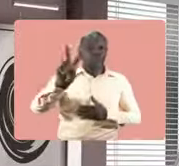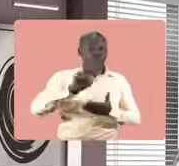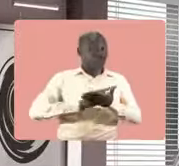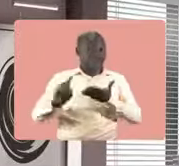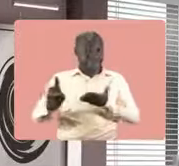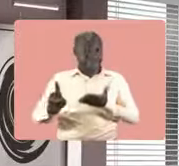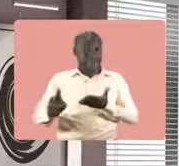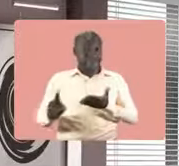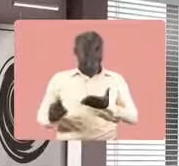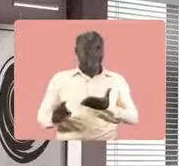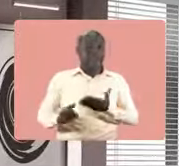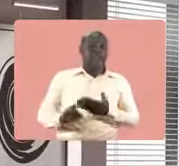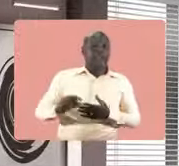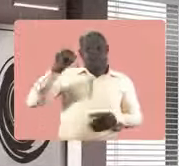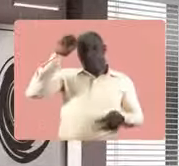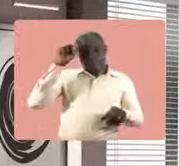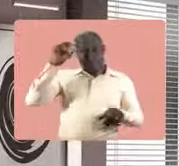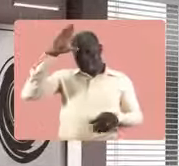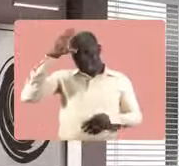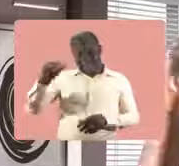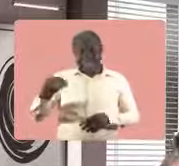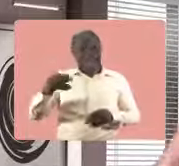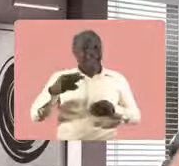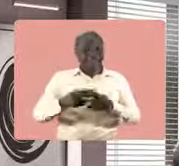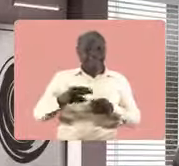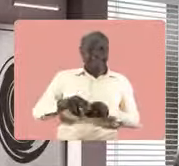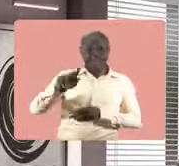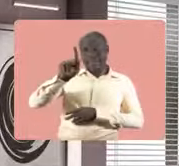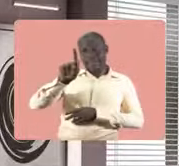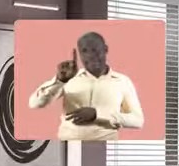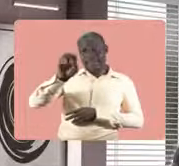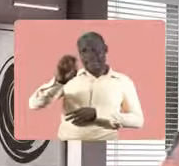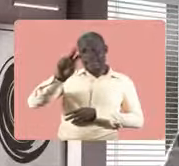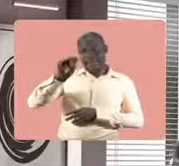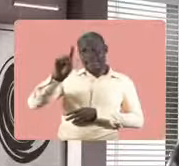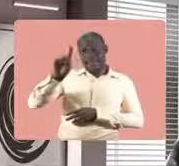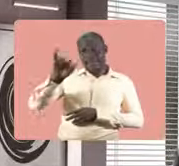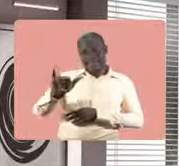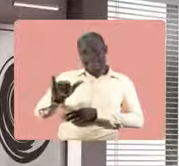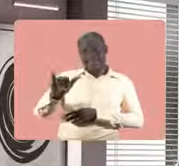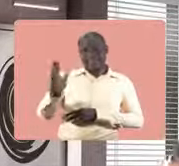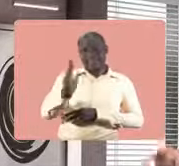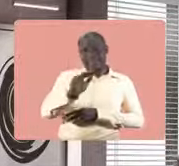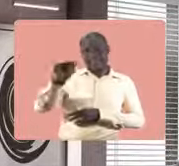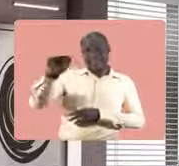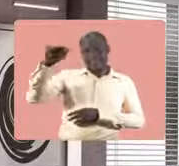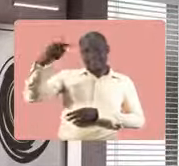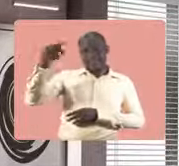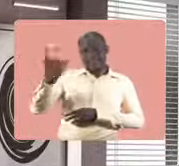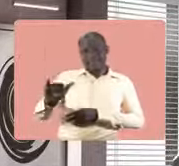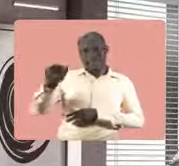no opani canada japan a di abrantie bia wadi party samwachi ame ya